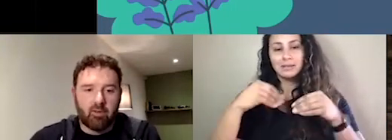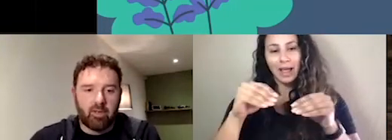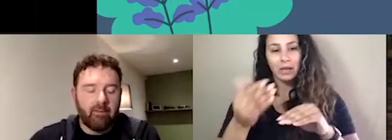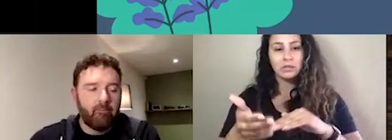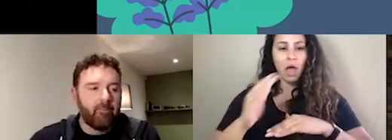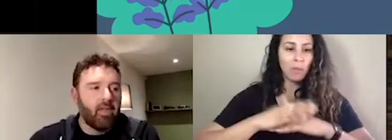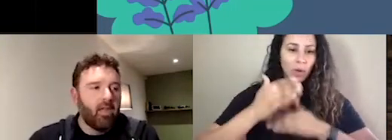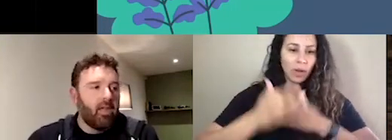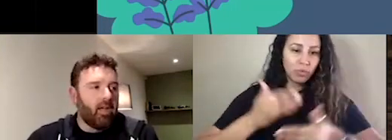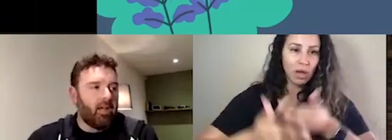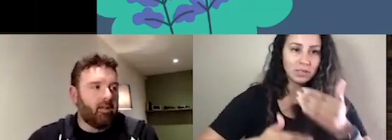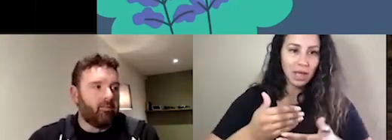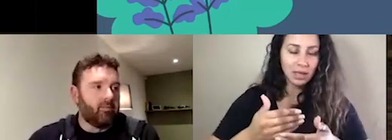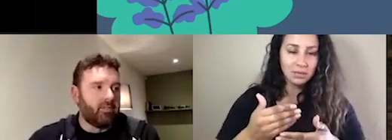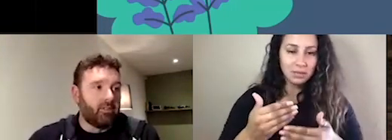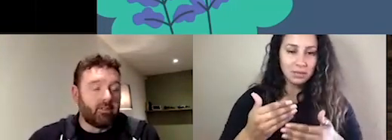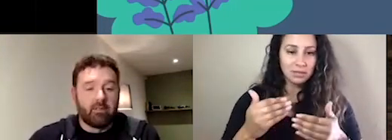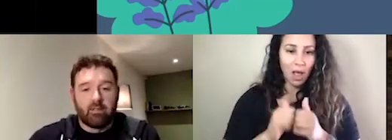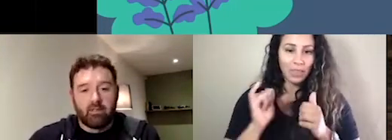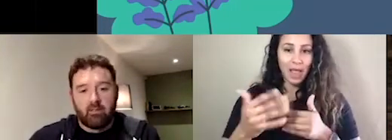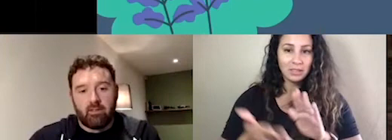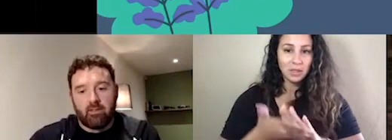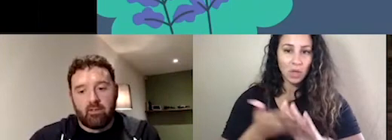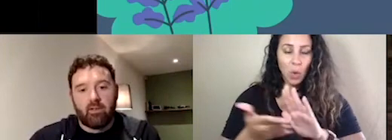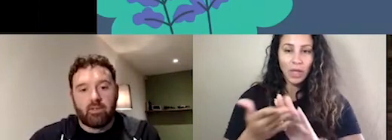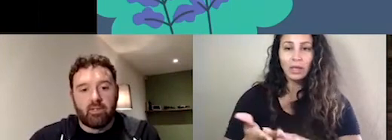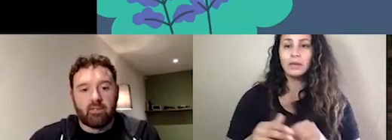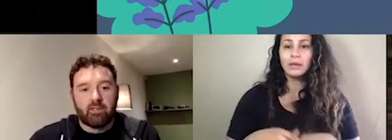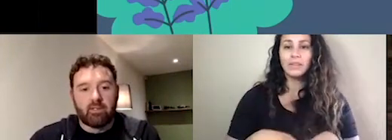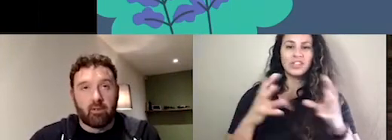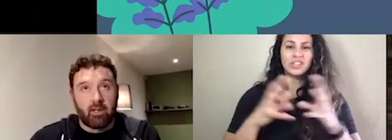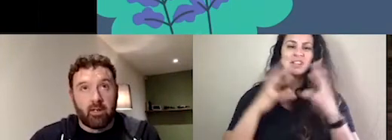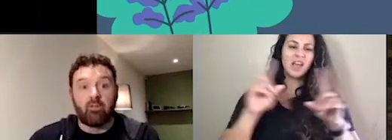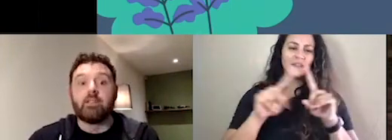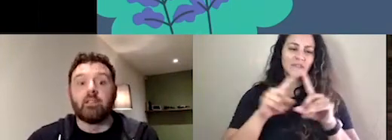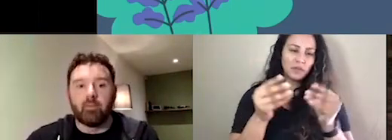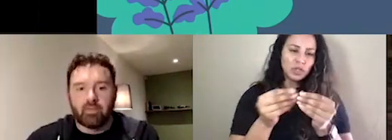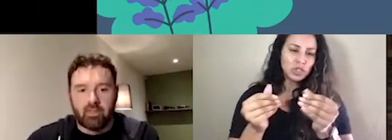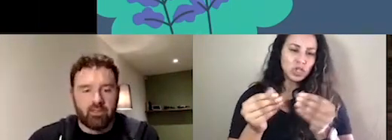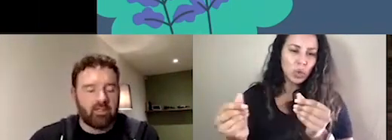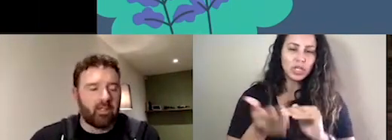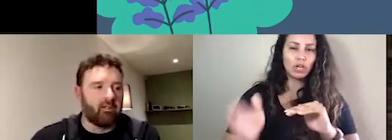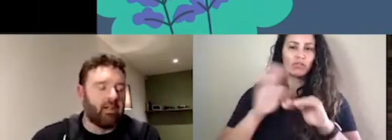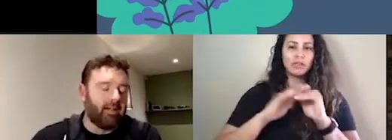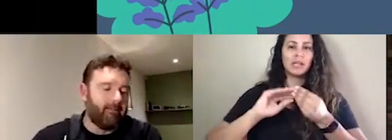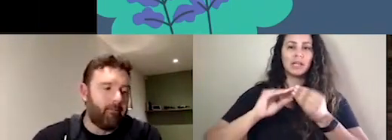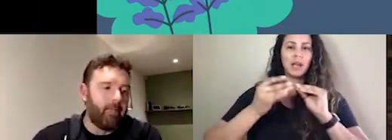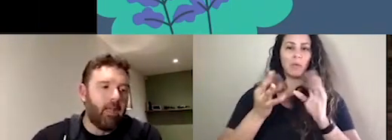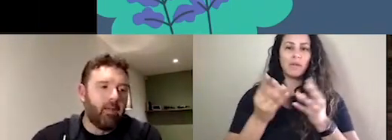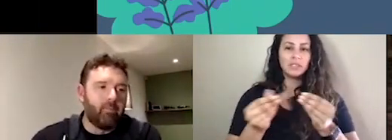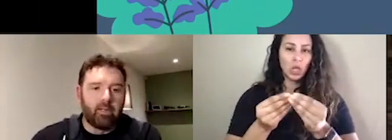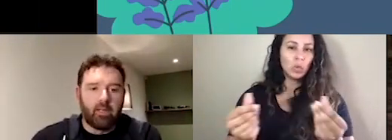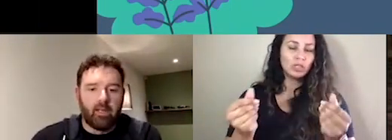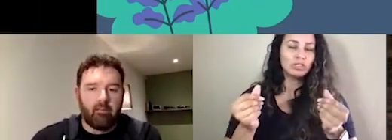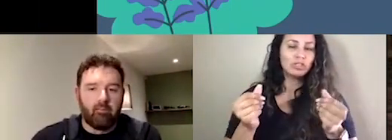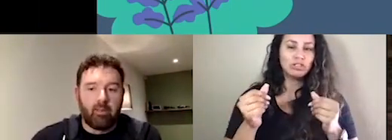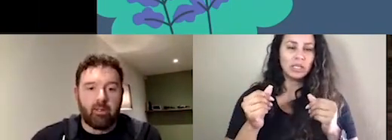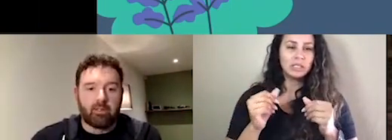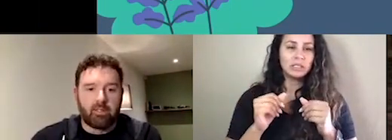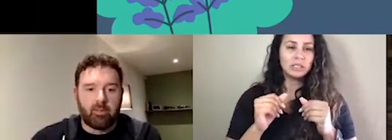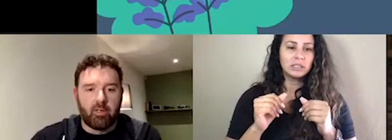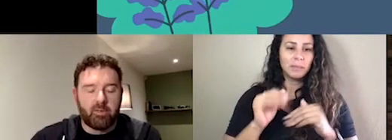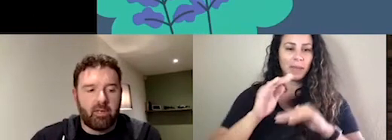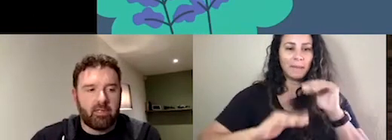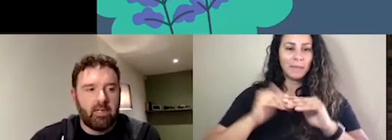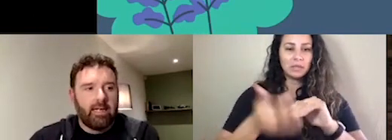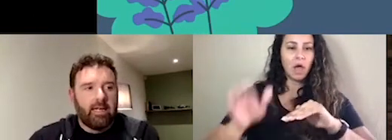process is going. So there's a ton of solutions, or an increasing number of solutions, that are being built